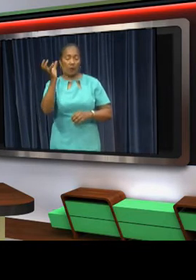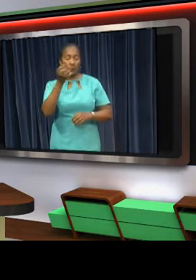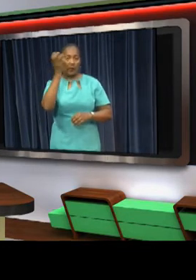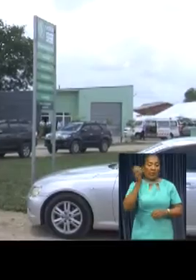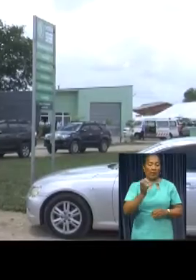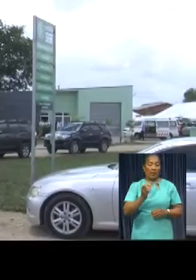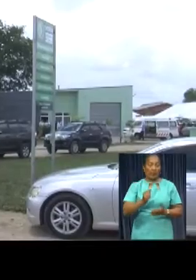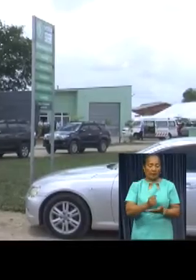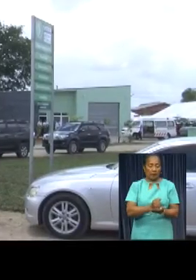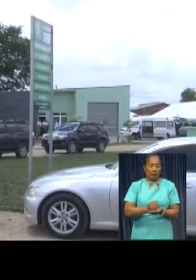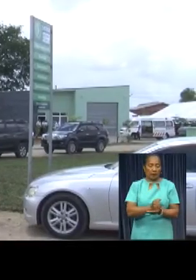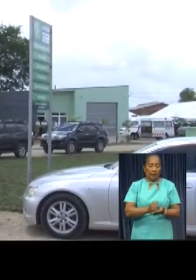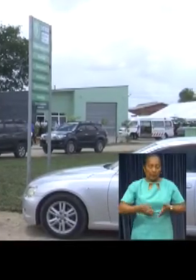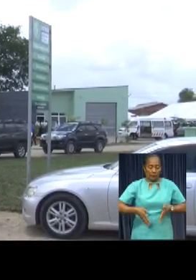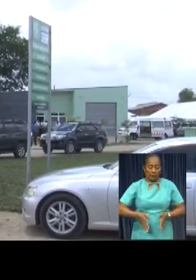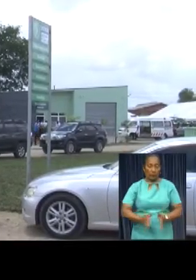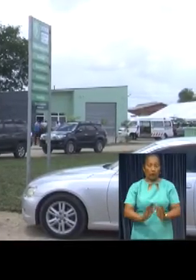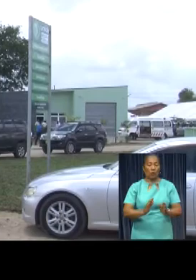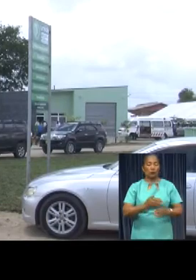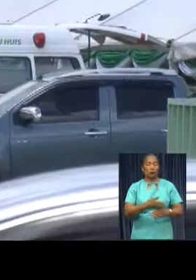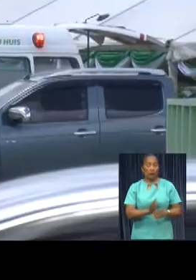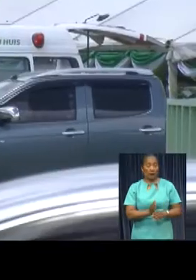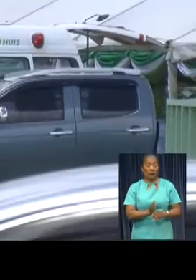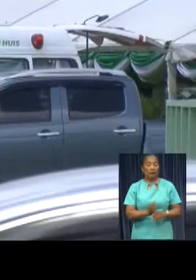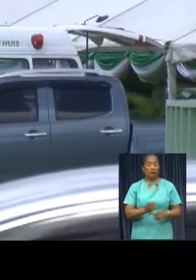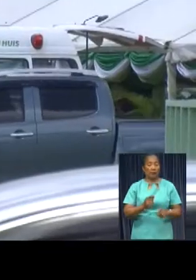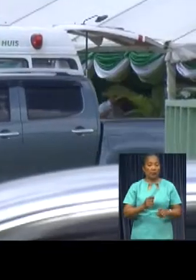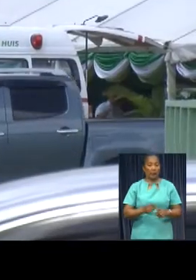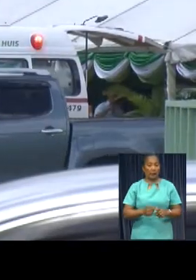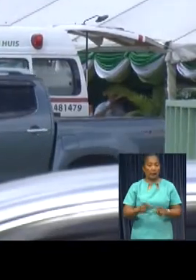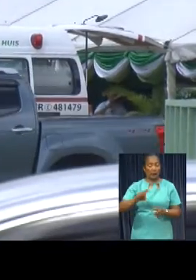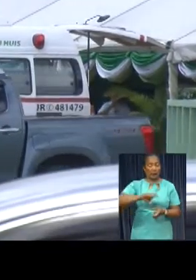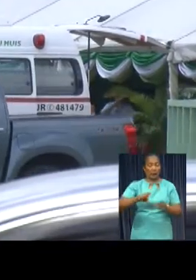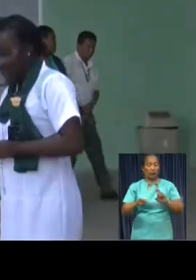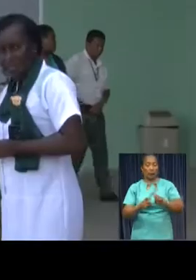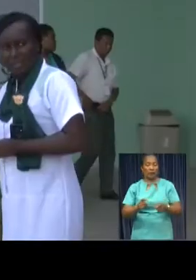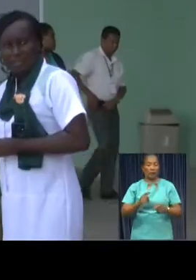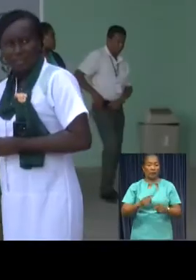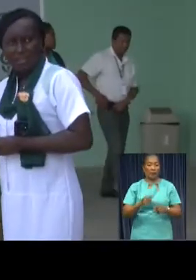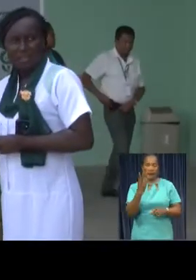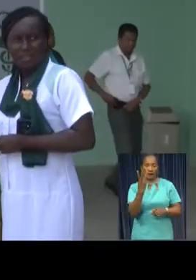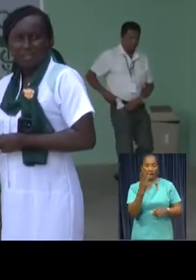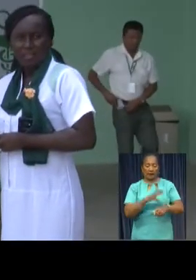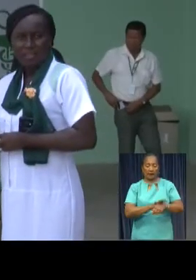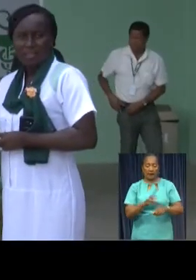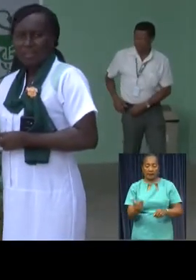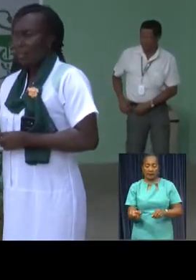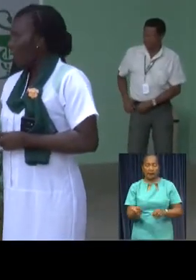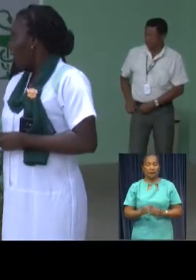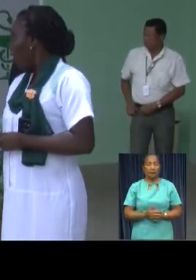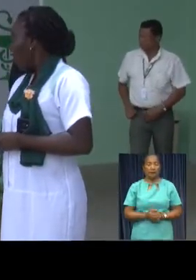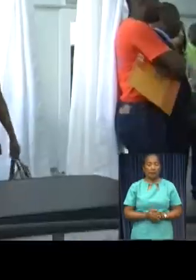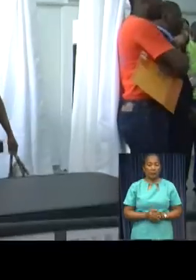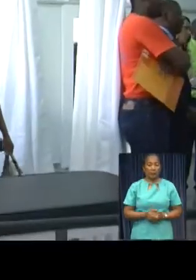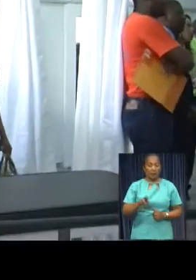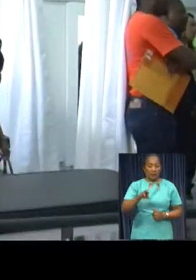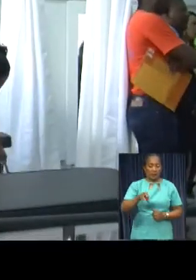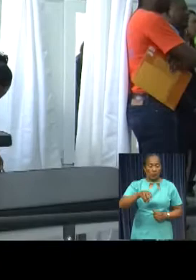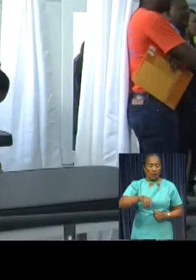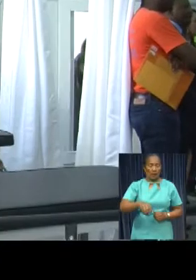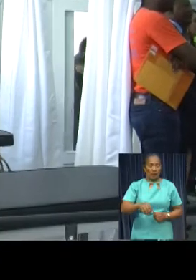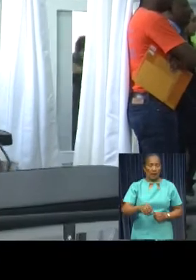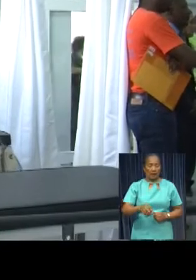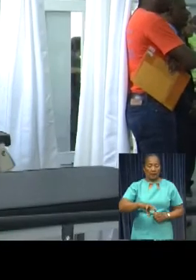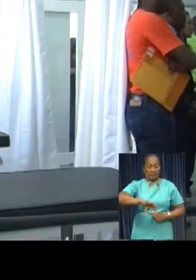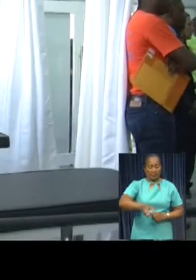station, an ambulance, a pharmacy, maternity ward, a lab, and three doctors. Remy